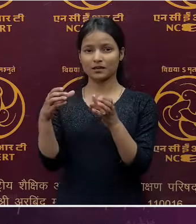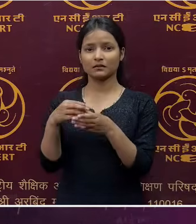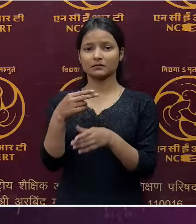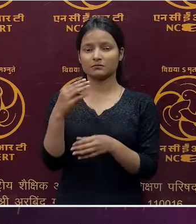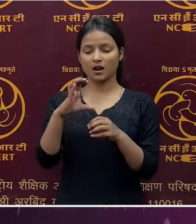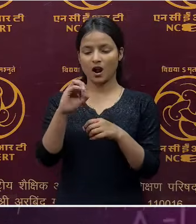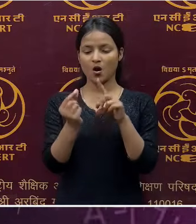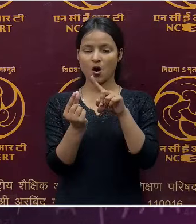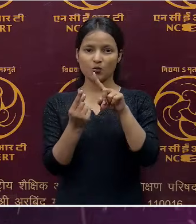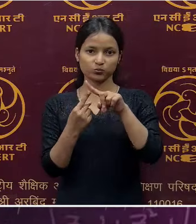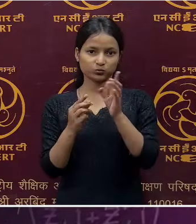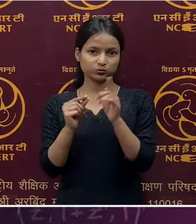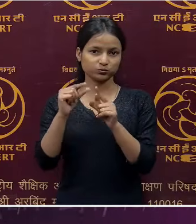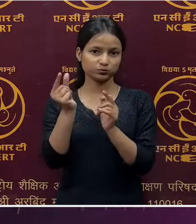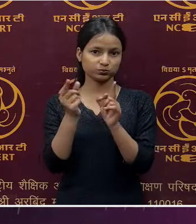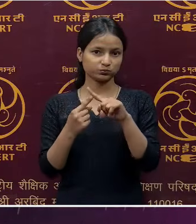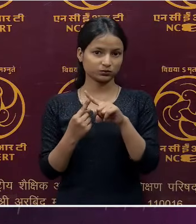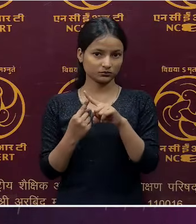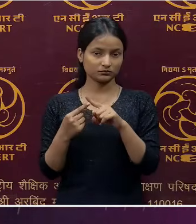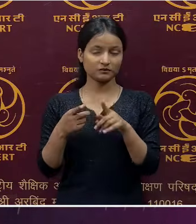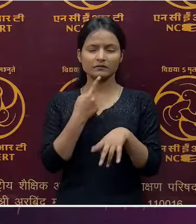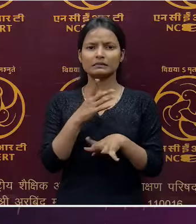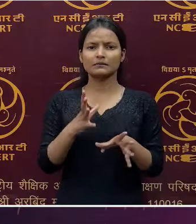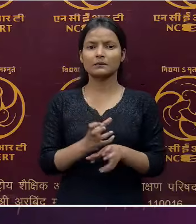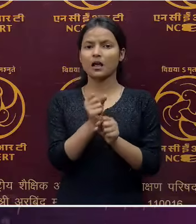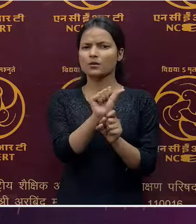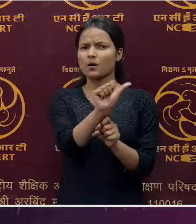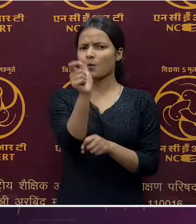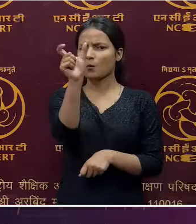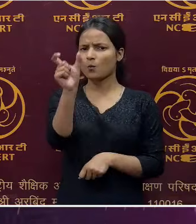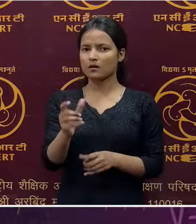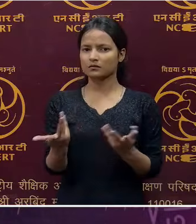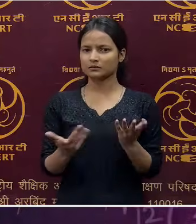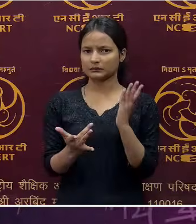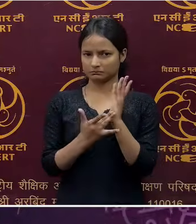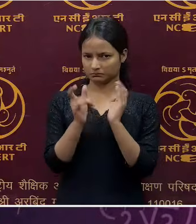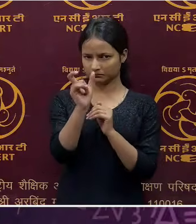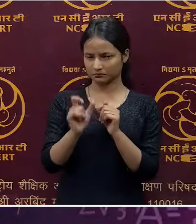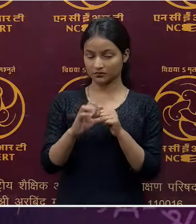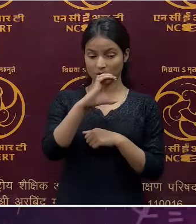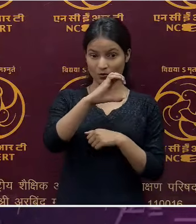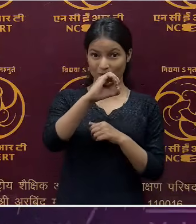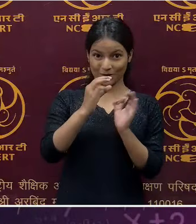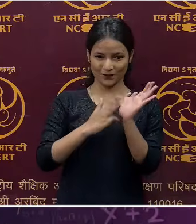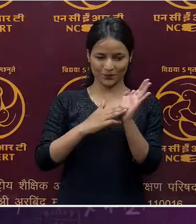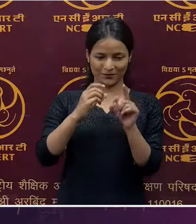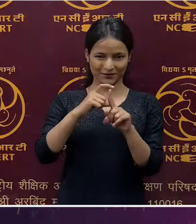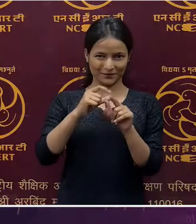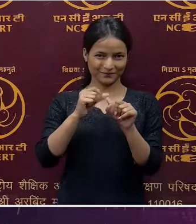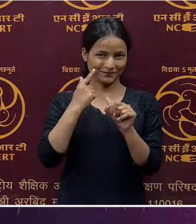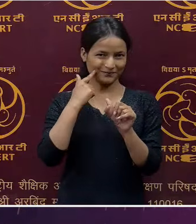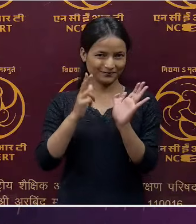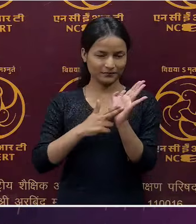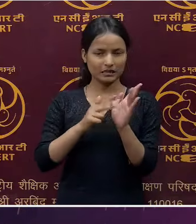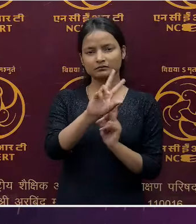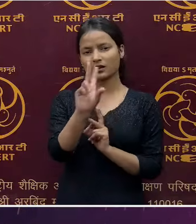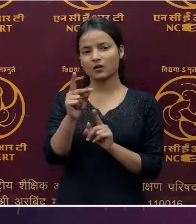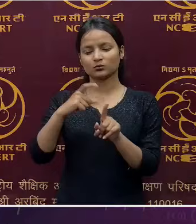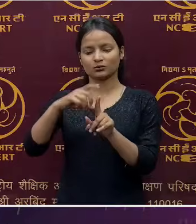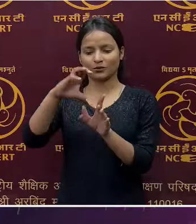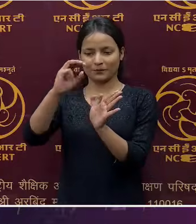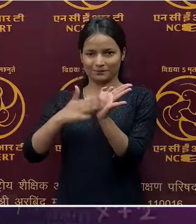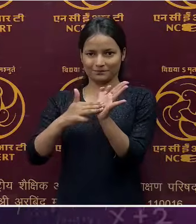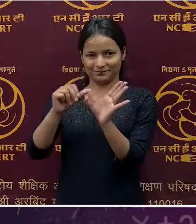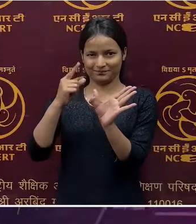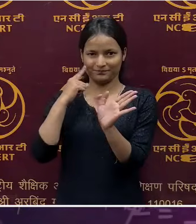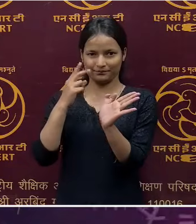talk about domain, codomain and range. As we can see in this graph, in this diagram,